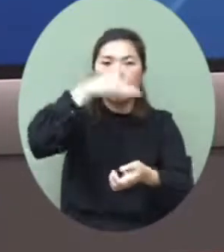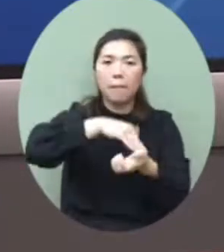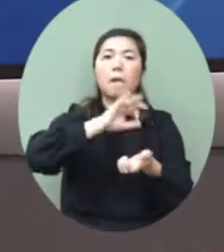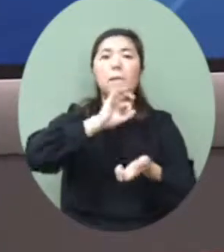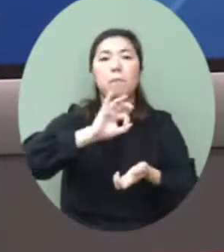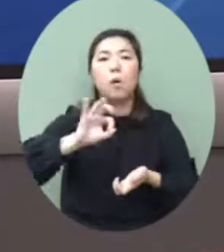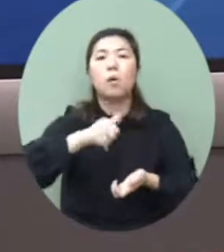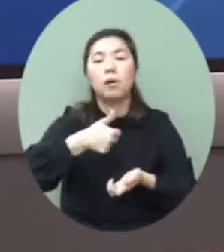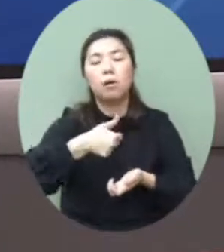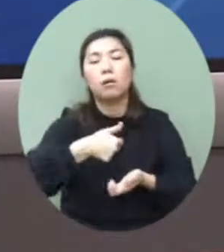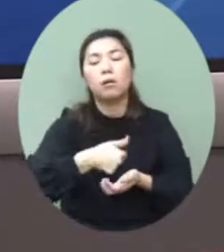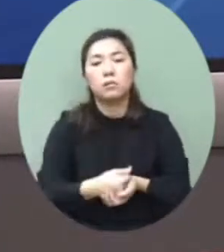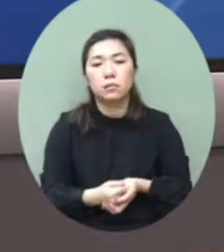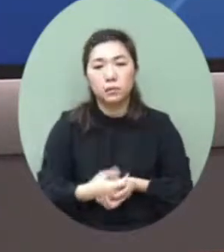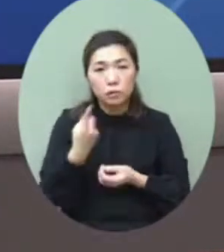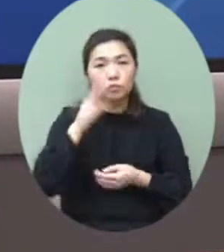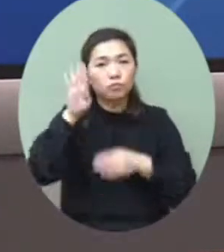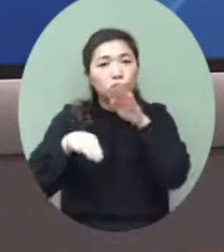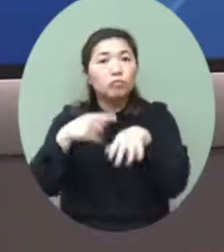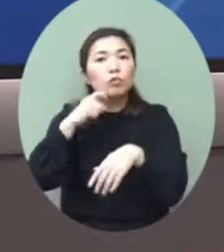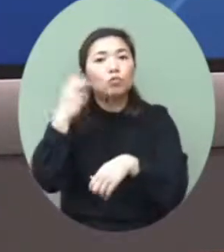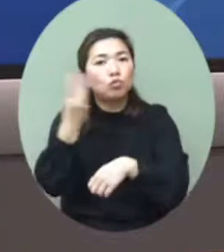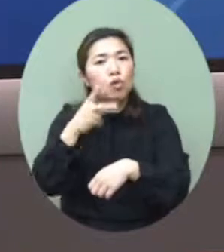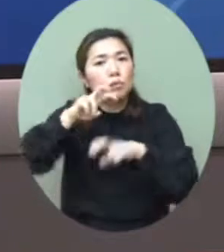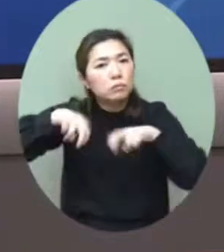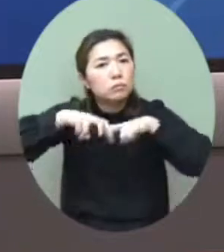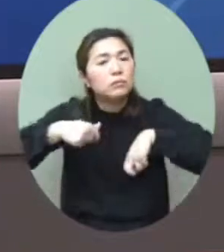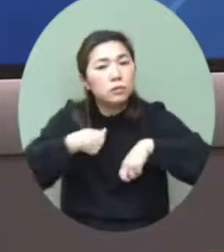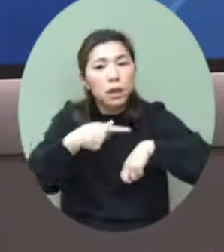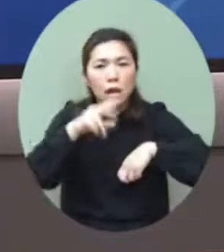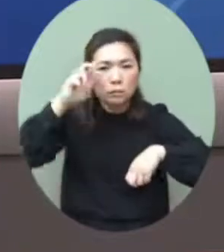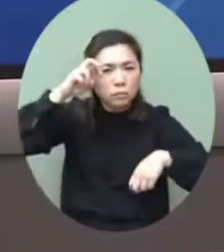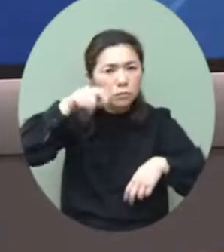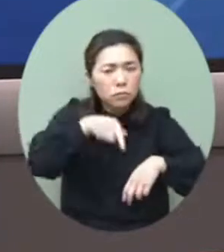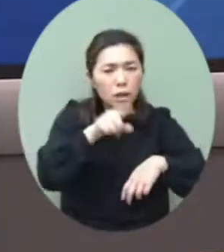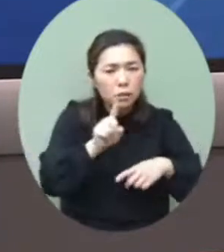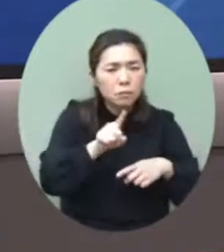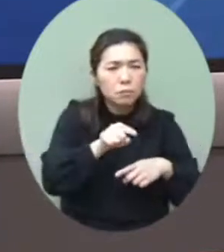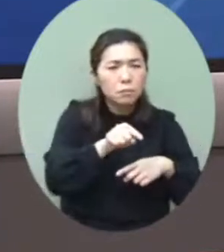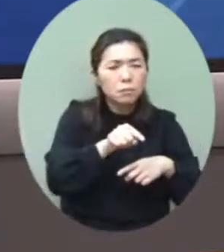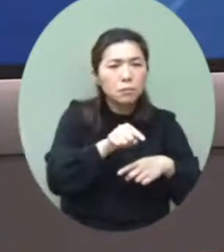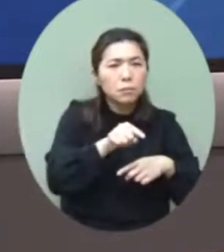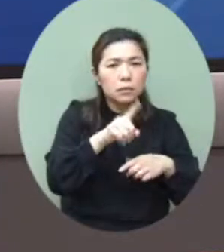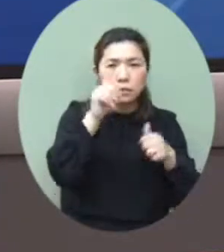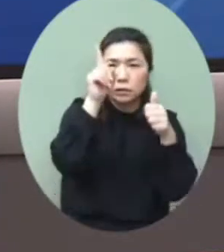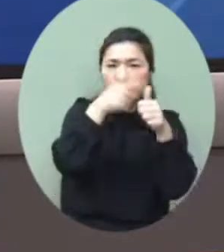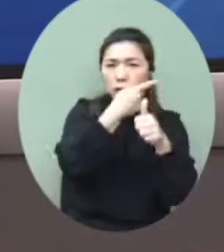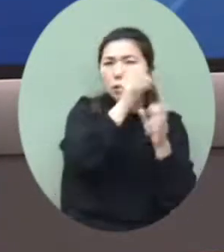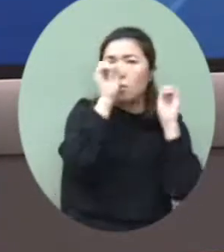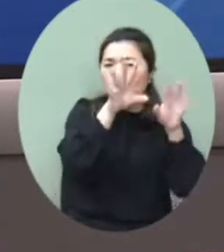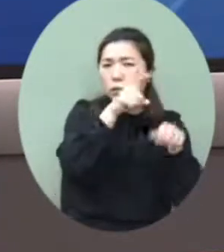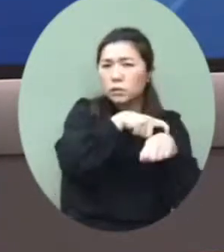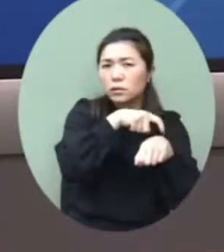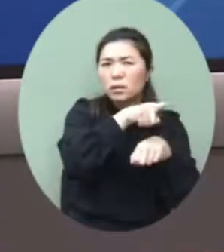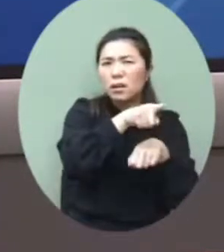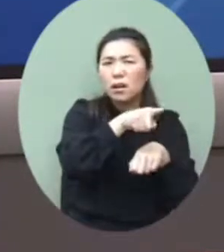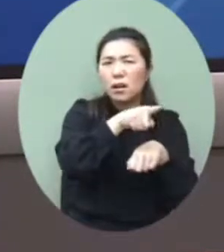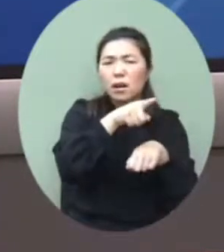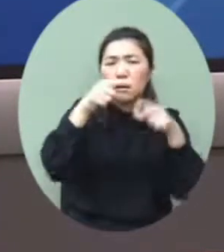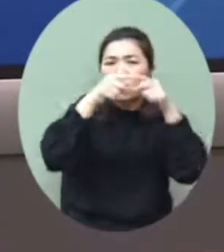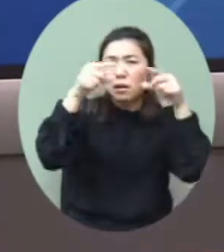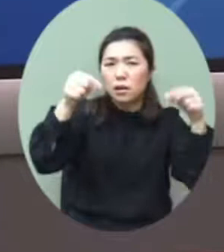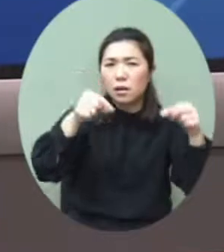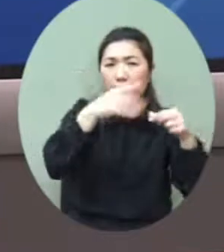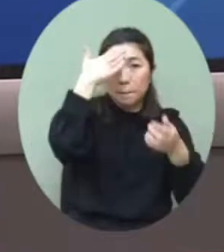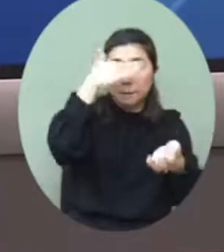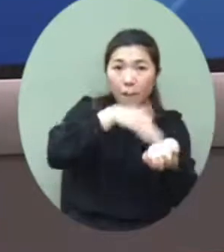And we saw that in about 30 cases, the results were negative, and we would further investigate